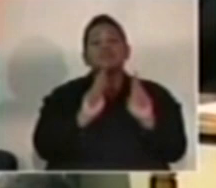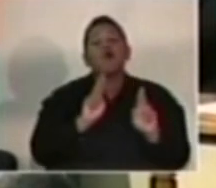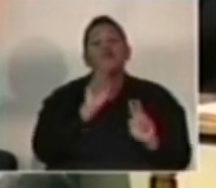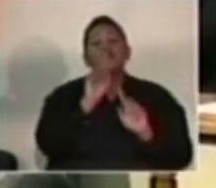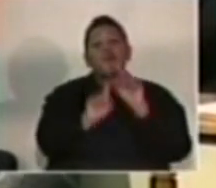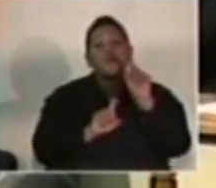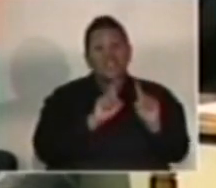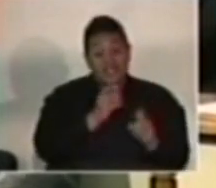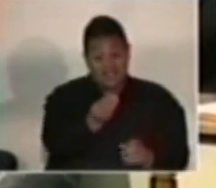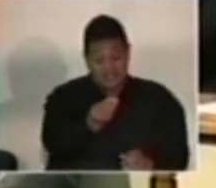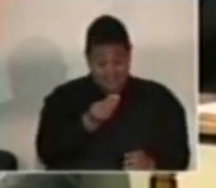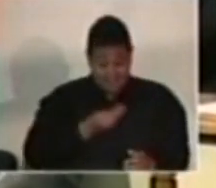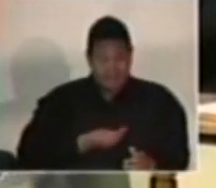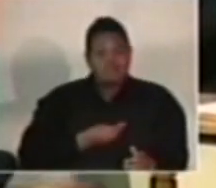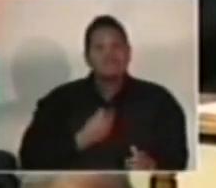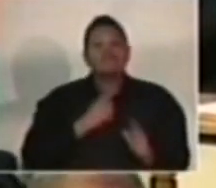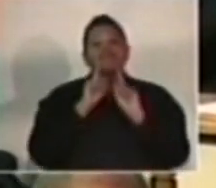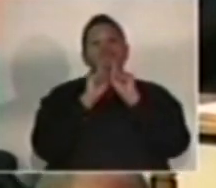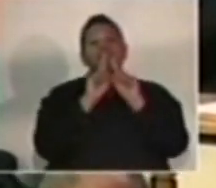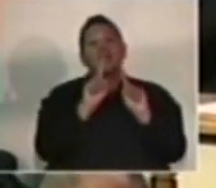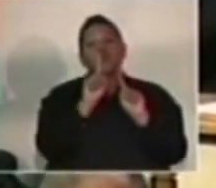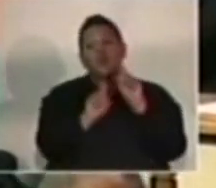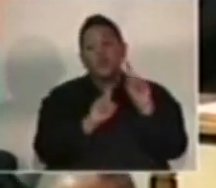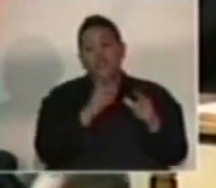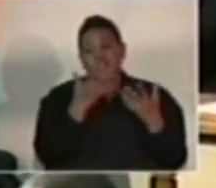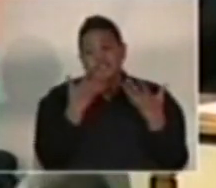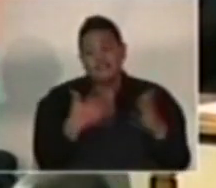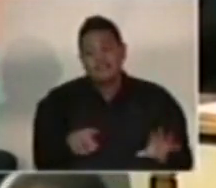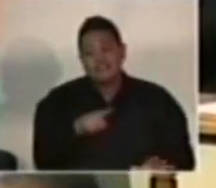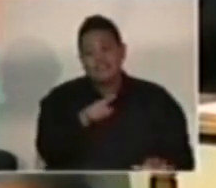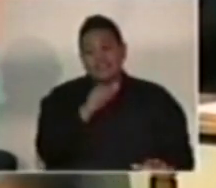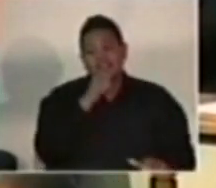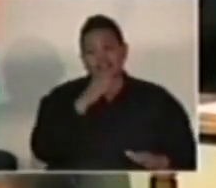questions. I answered the questions. He is not